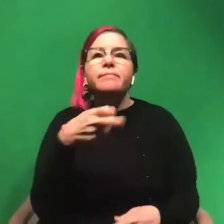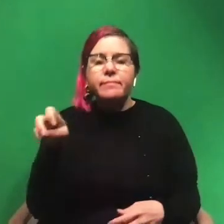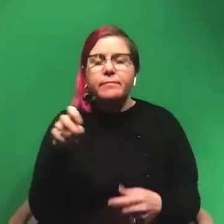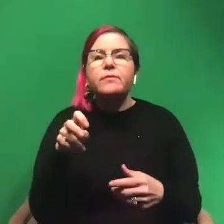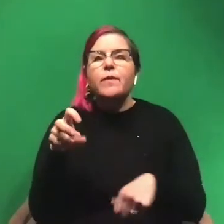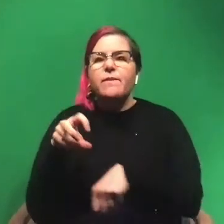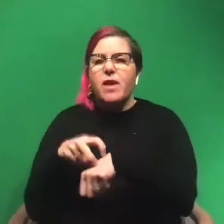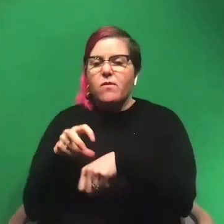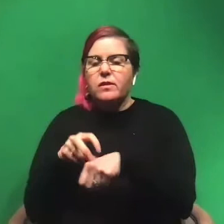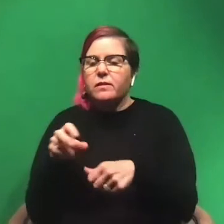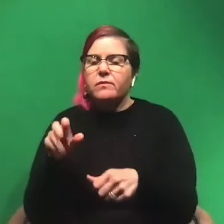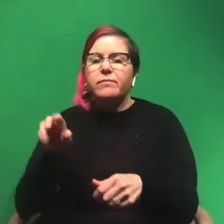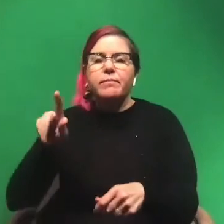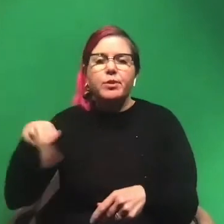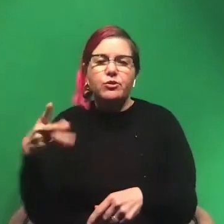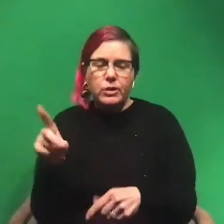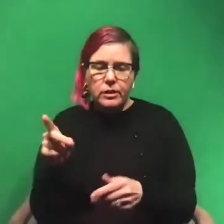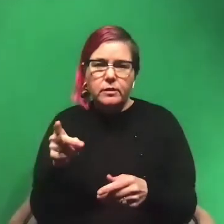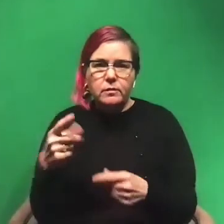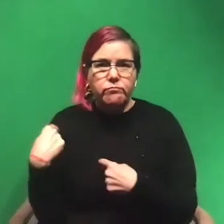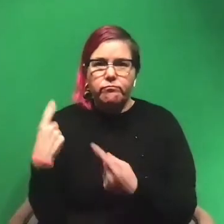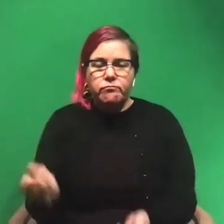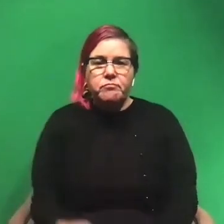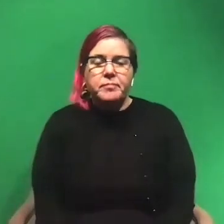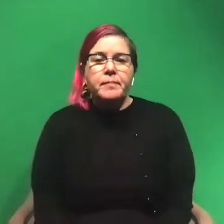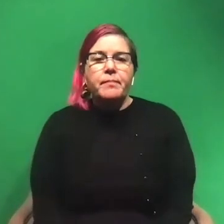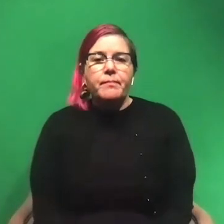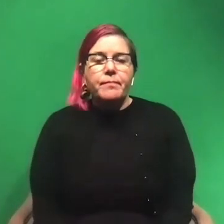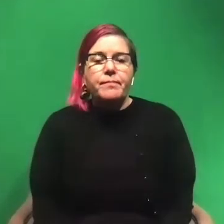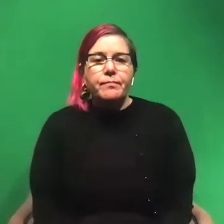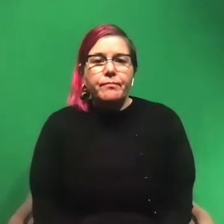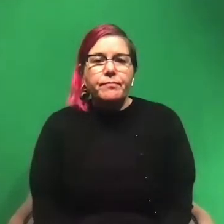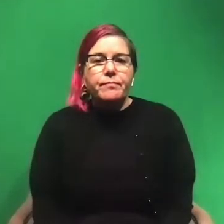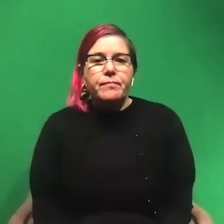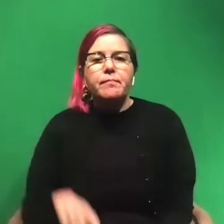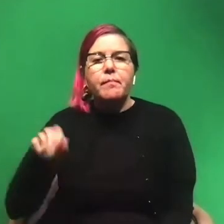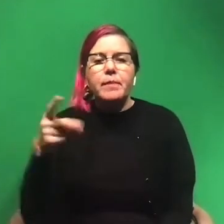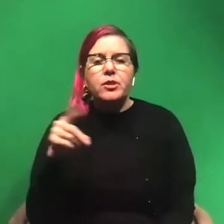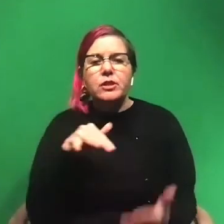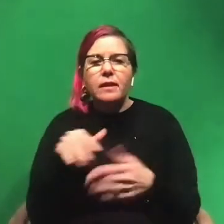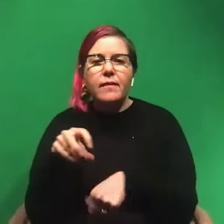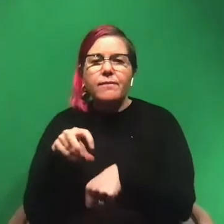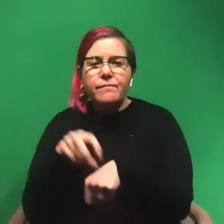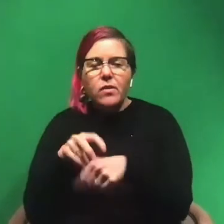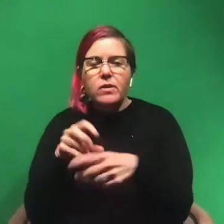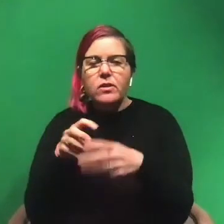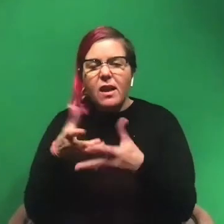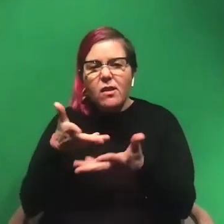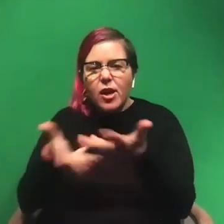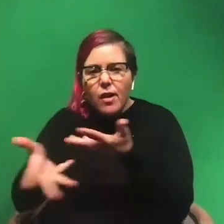viruses for my PhD, and I've been doing that for quite a bit. I did my PhD studying virus-host interactions and